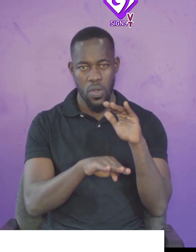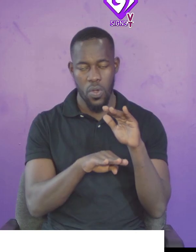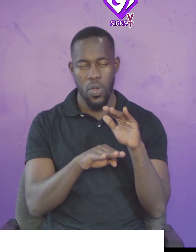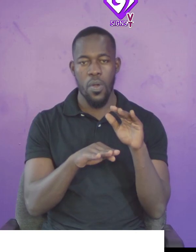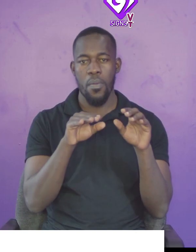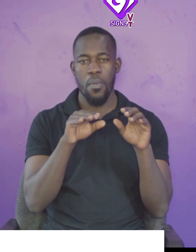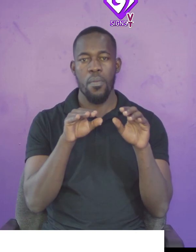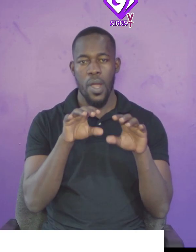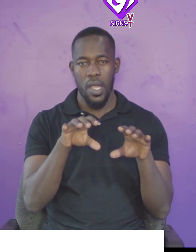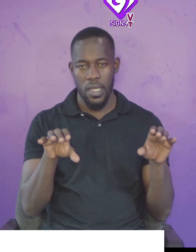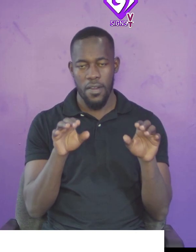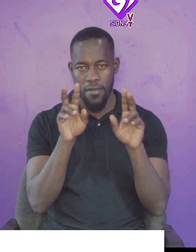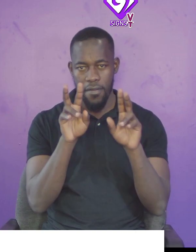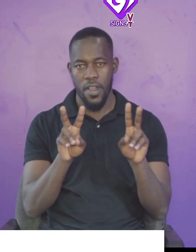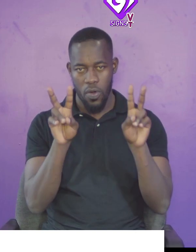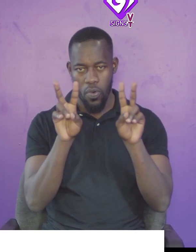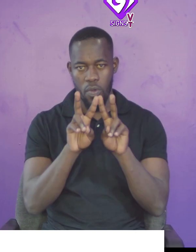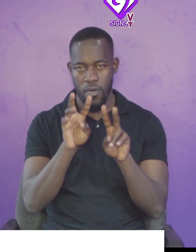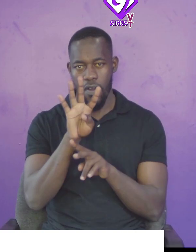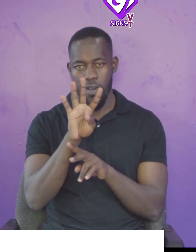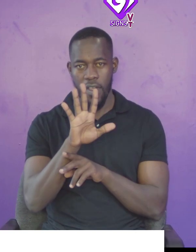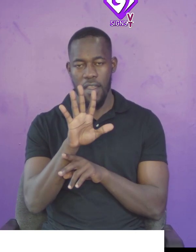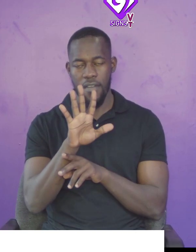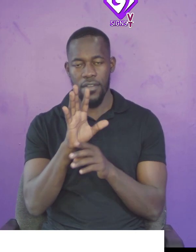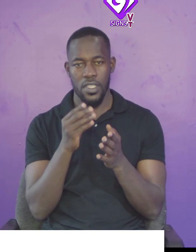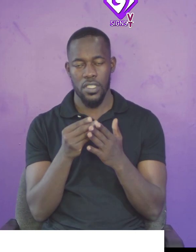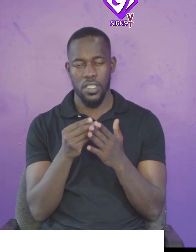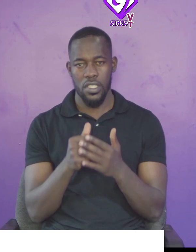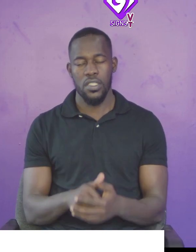value of 45 shillings per share.